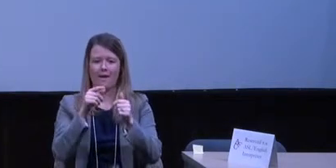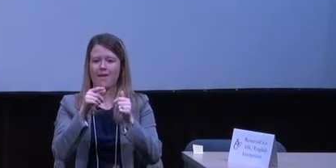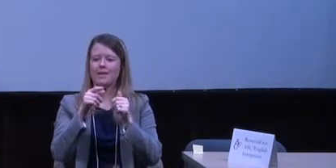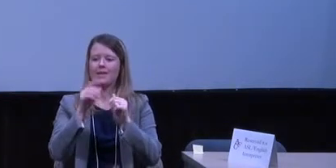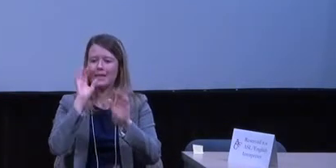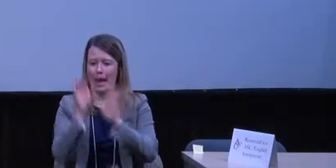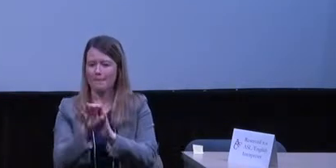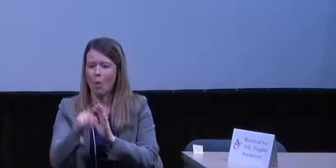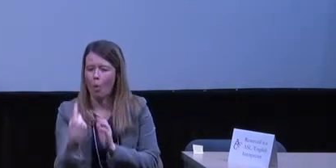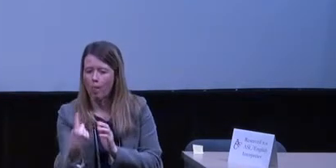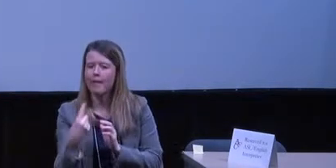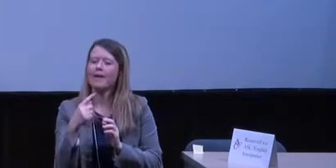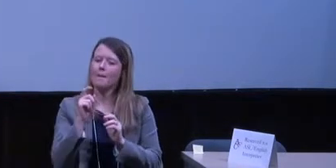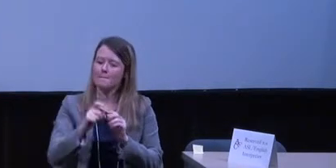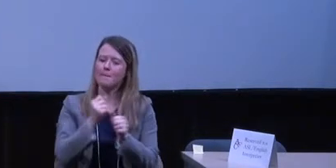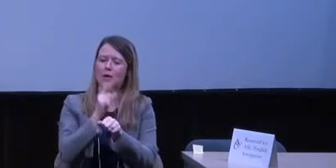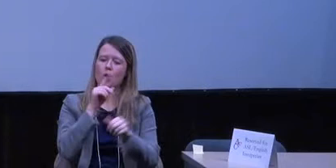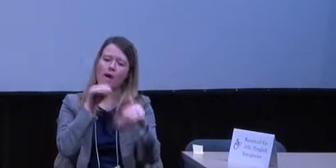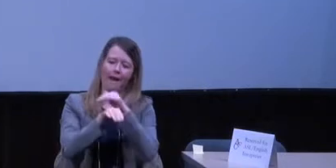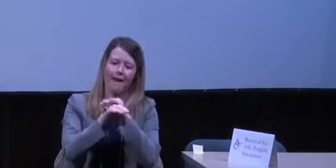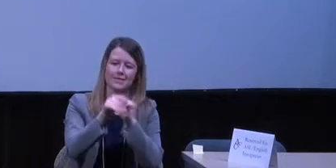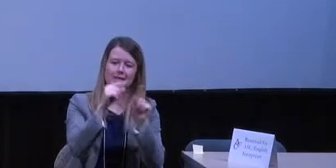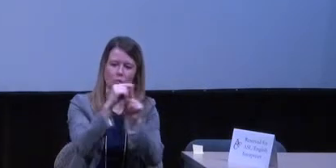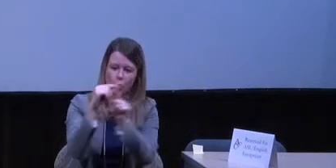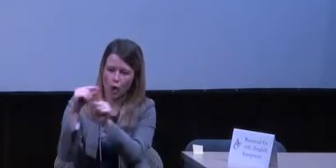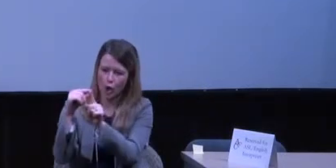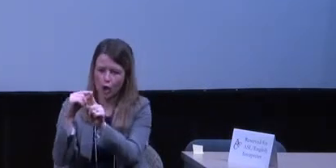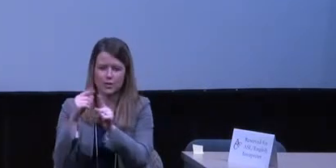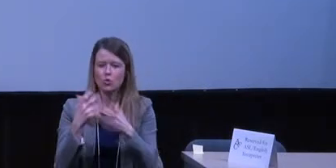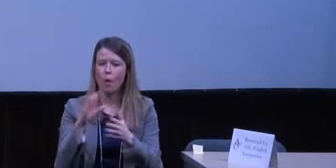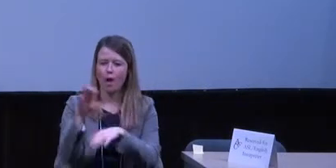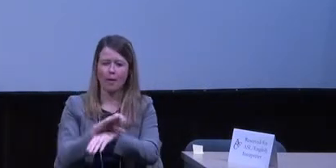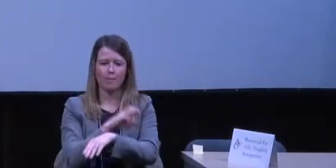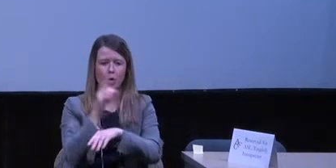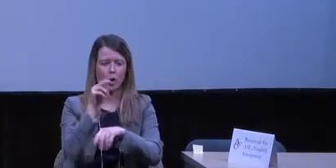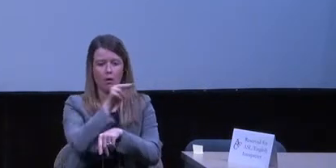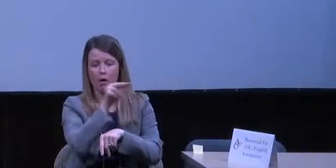text instead of the computer just reading it as an image.